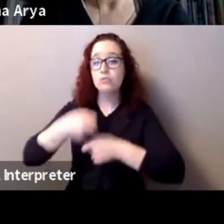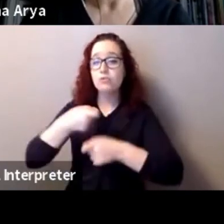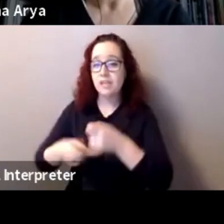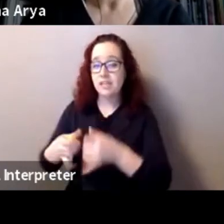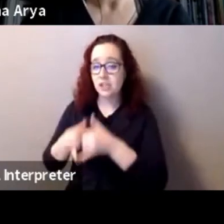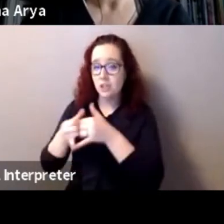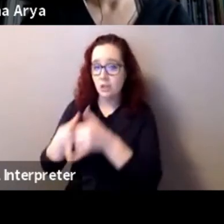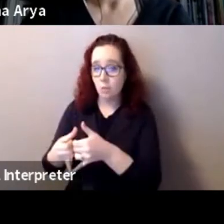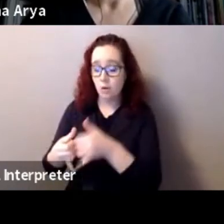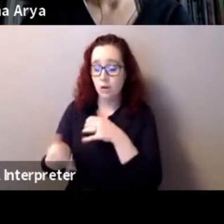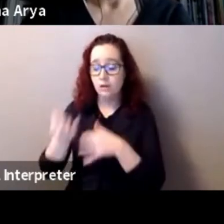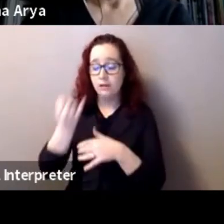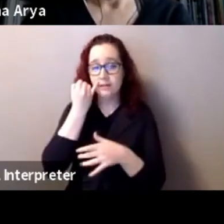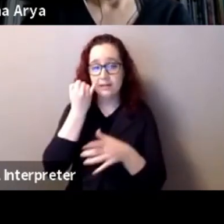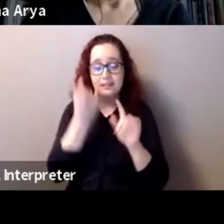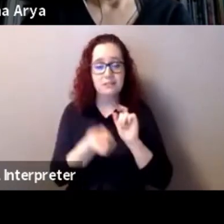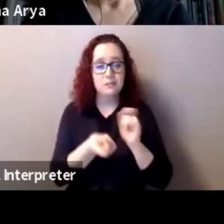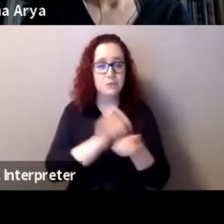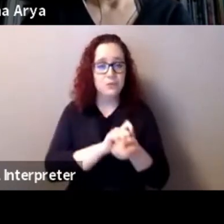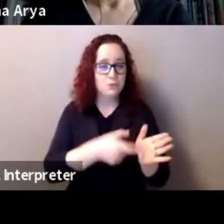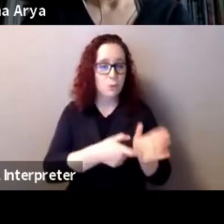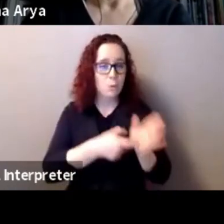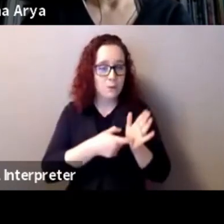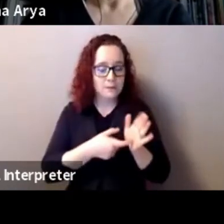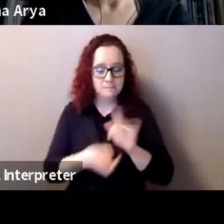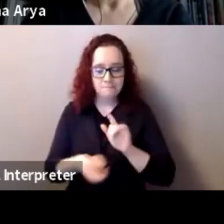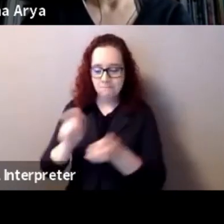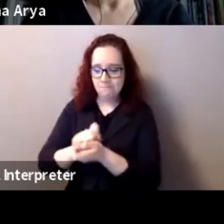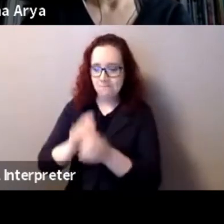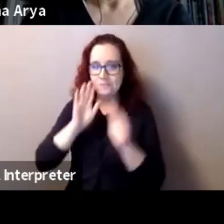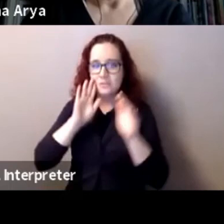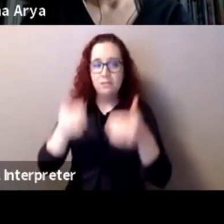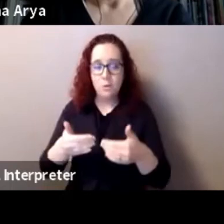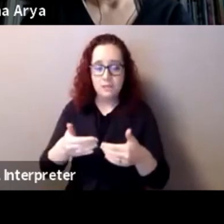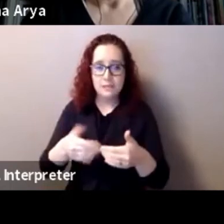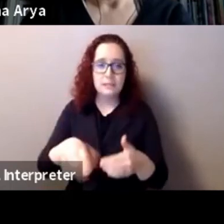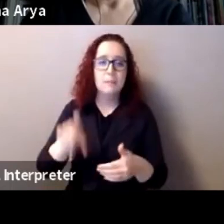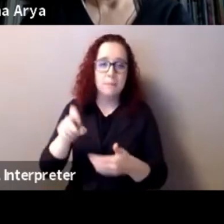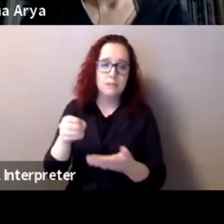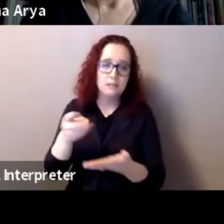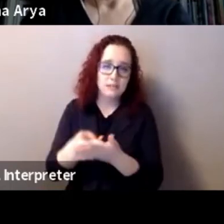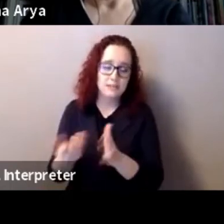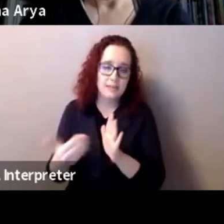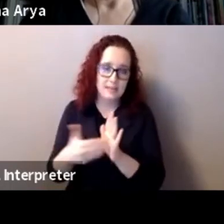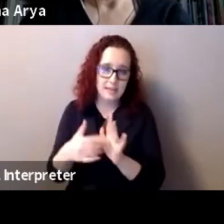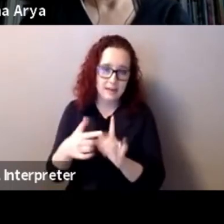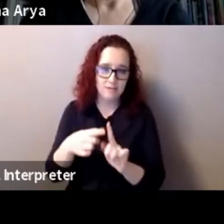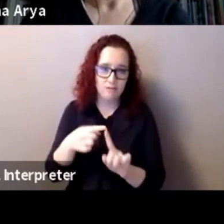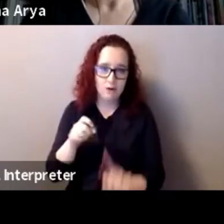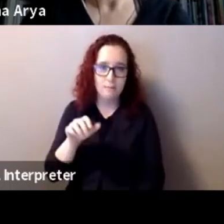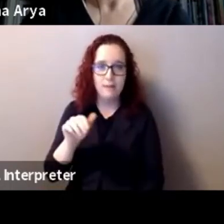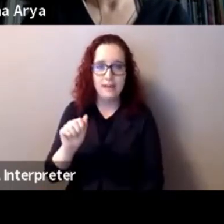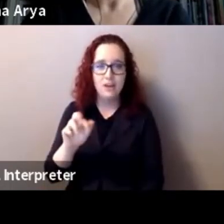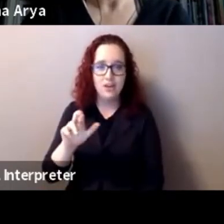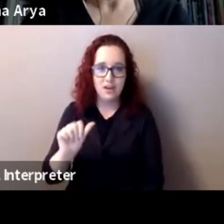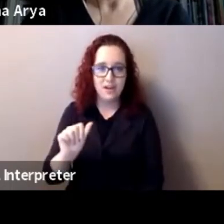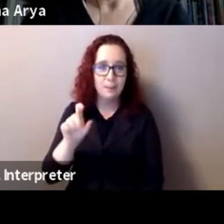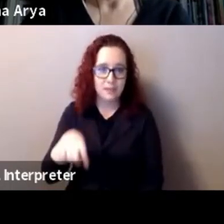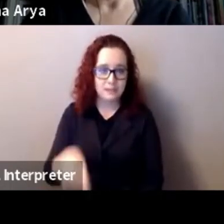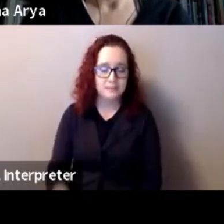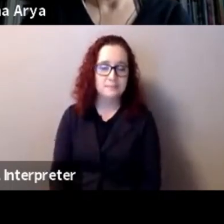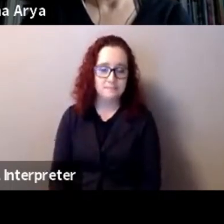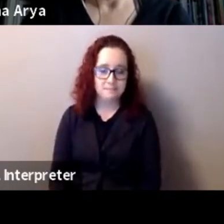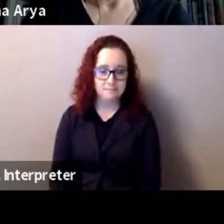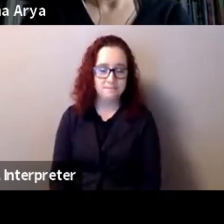if you change the criteria or the focus of the award, that does require the approval again of the SIG Executive Committee